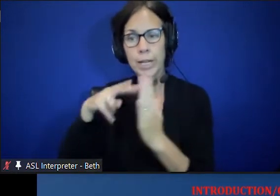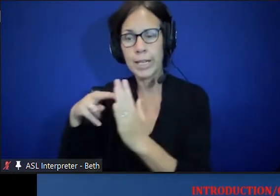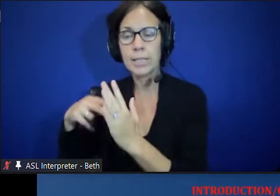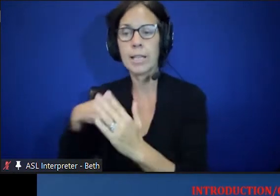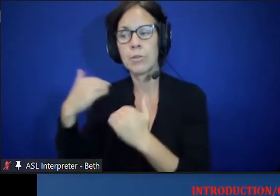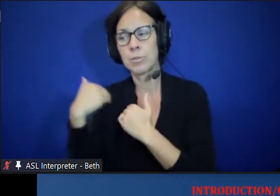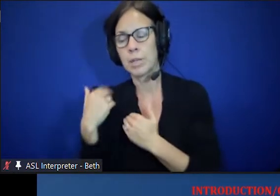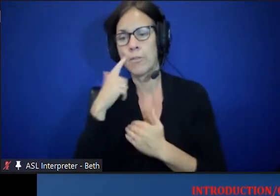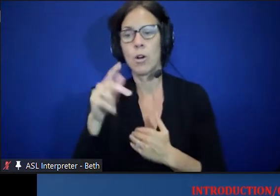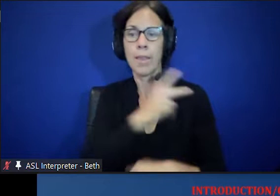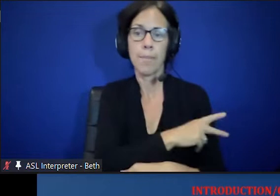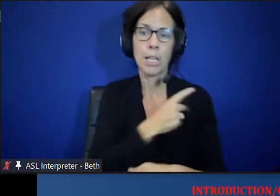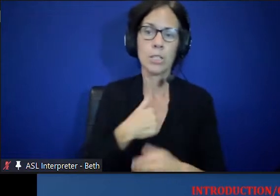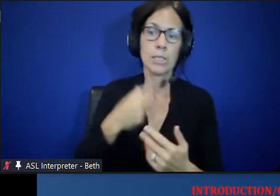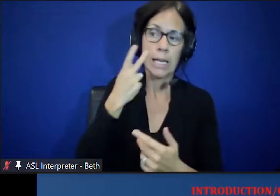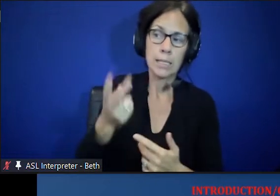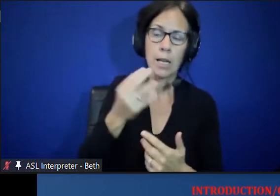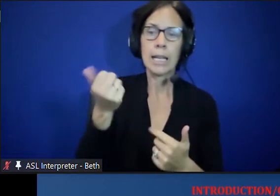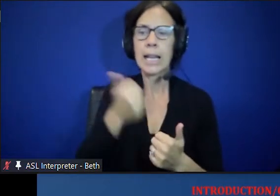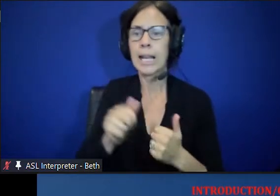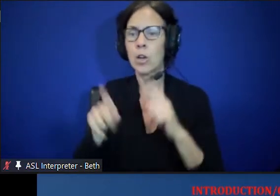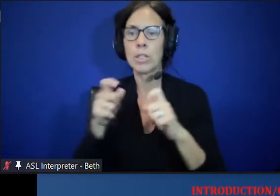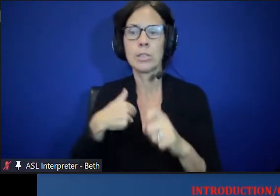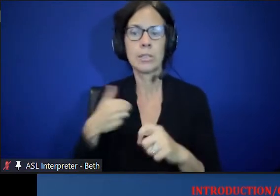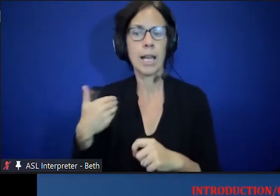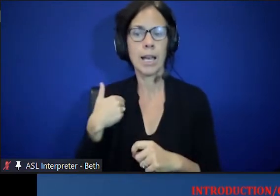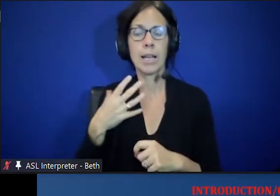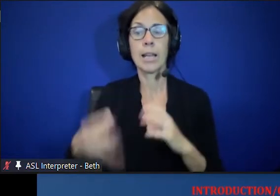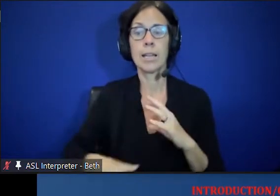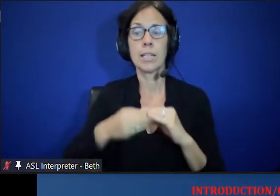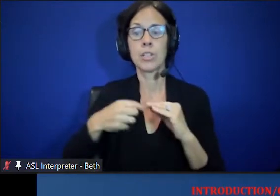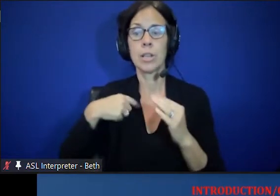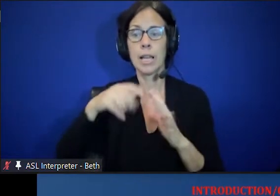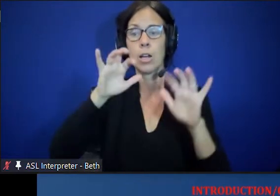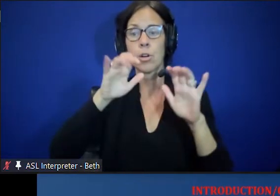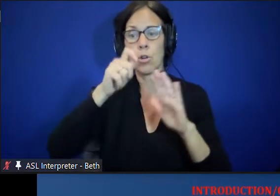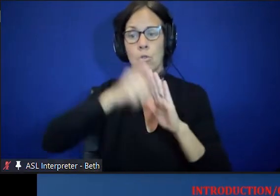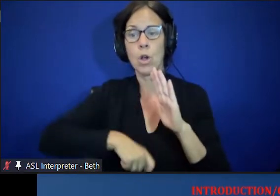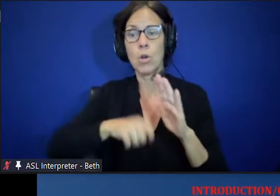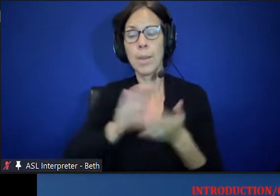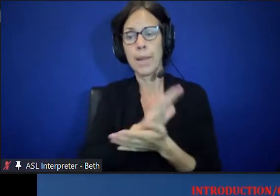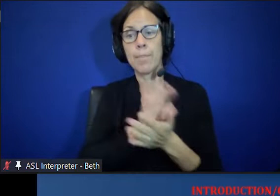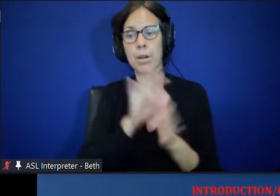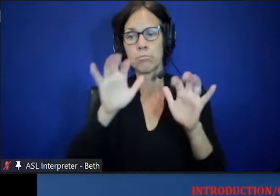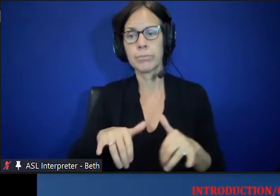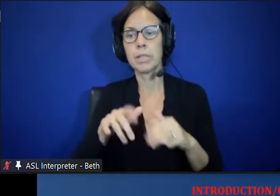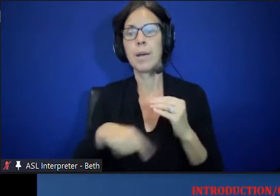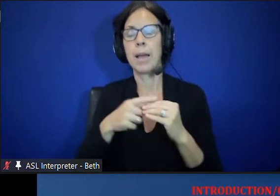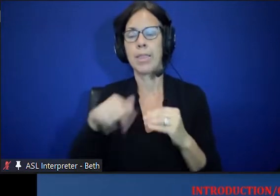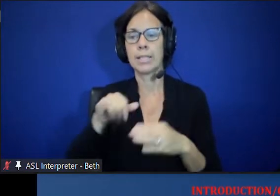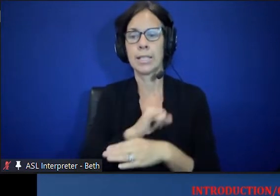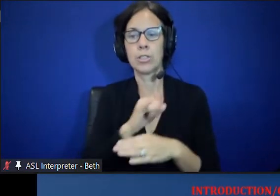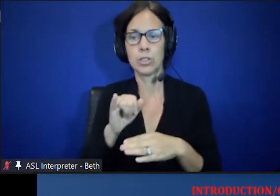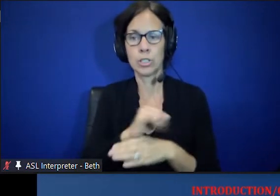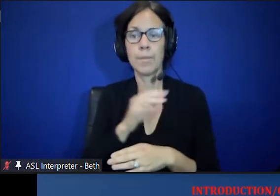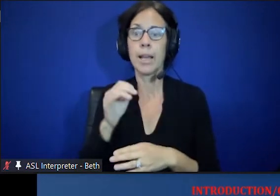we saw, and just any questions that I had. And I additionally also wrote a paper about this internship, so we kind of worked on that as well.